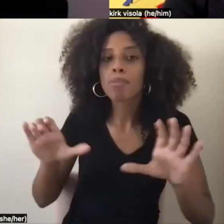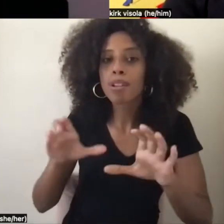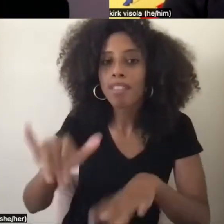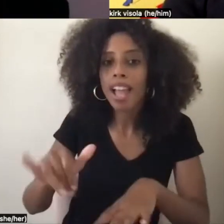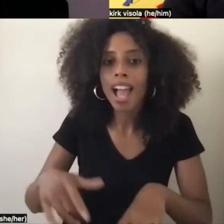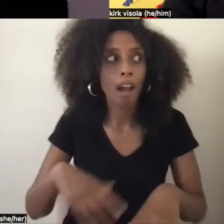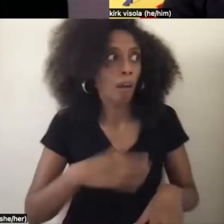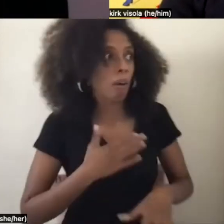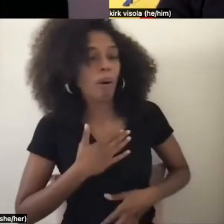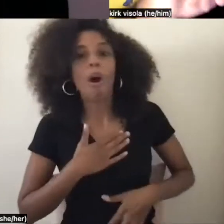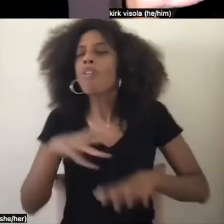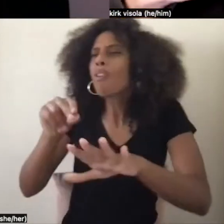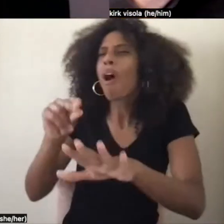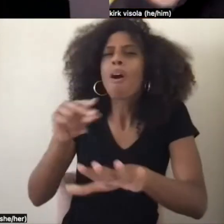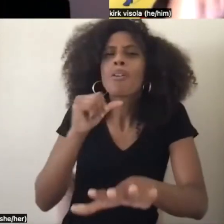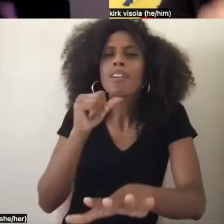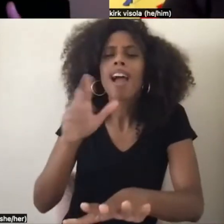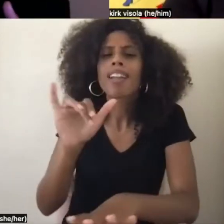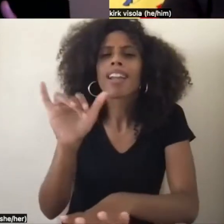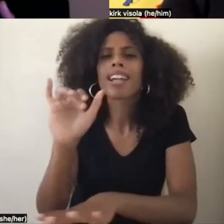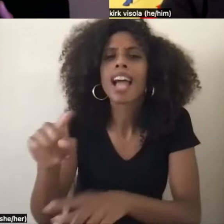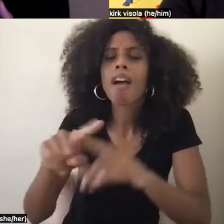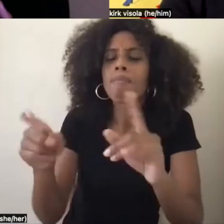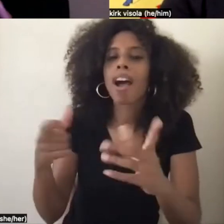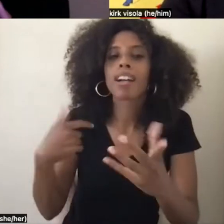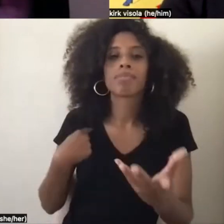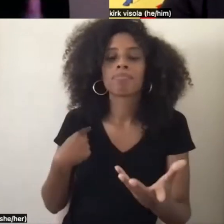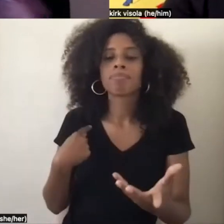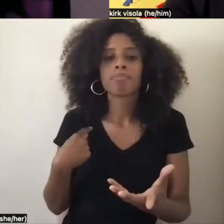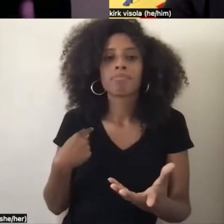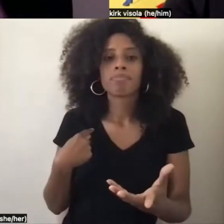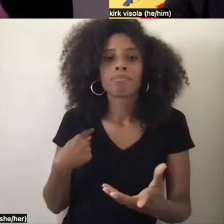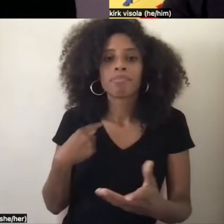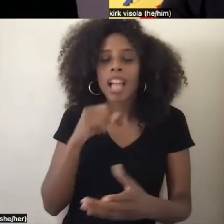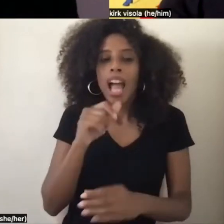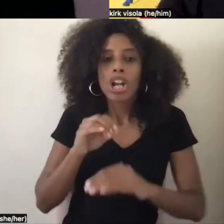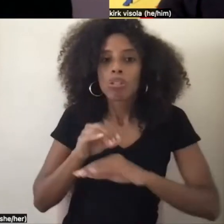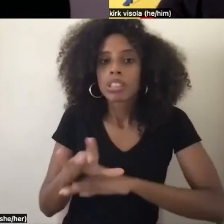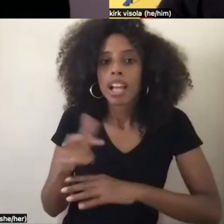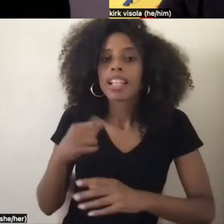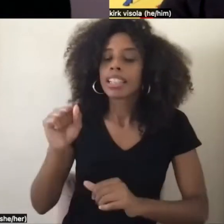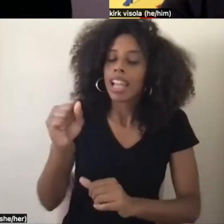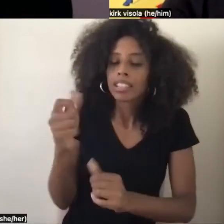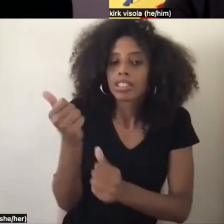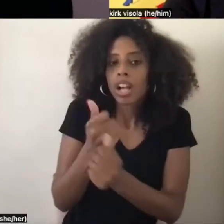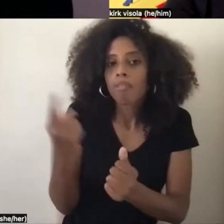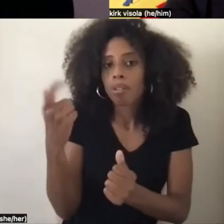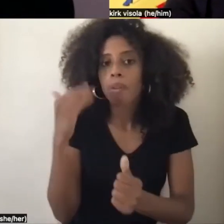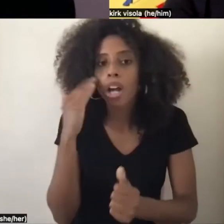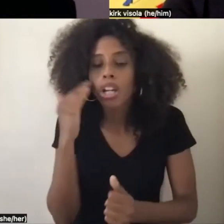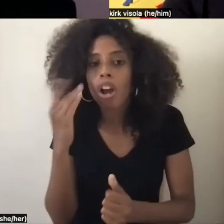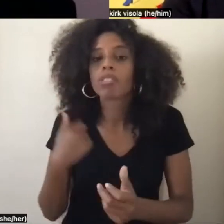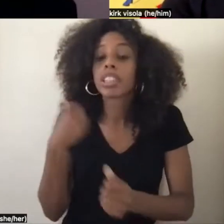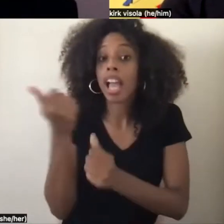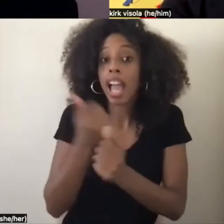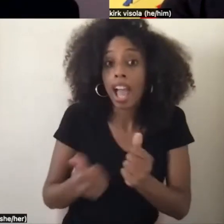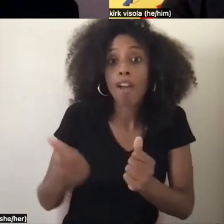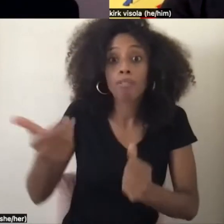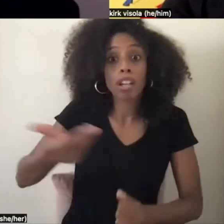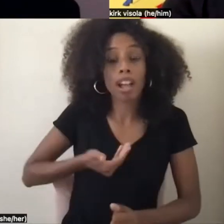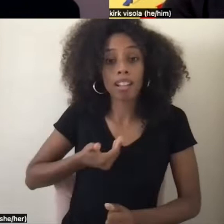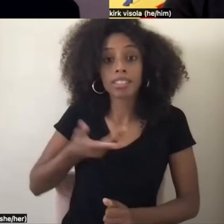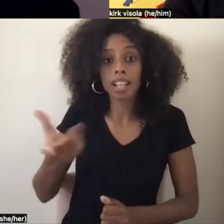not like that, but I don't send, just so everybody knows, yes, every special guest does get a box like that, but it's just because